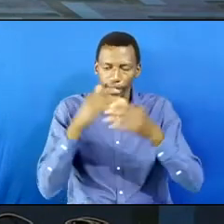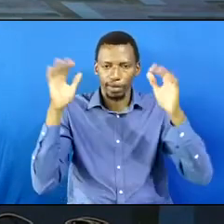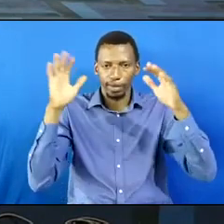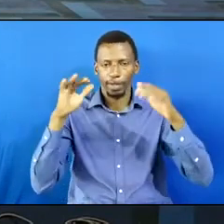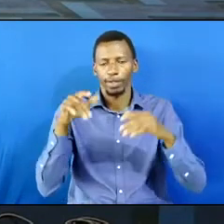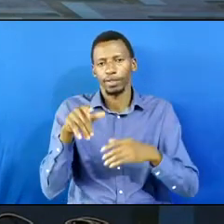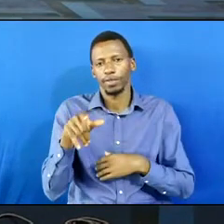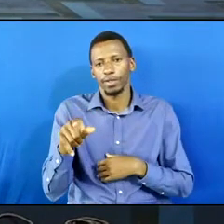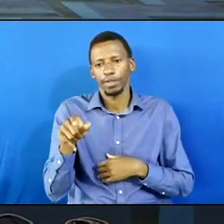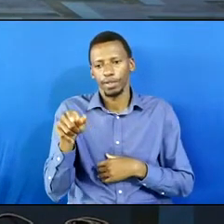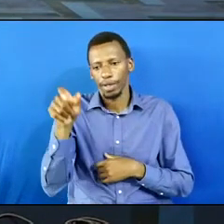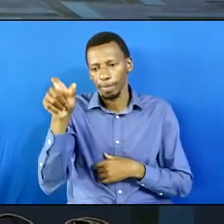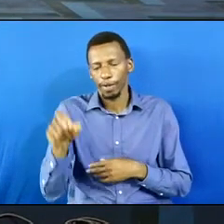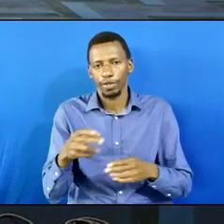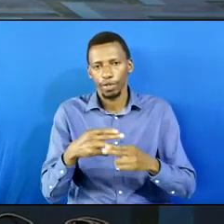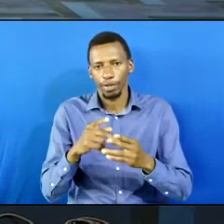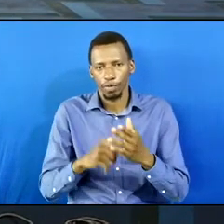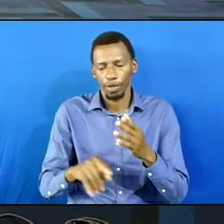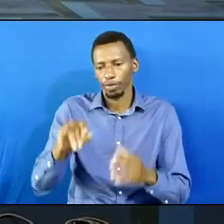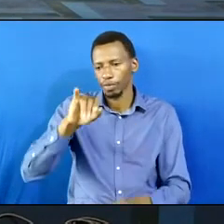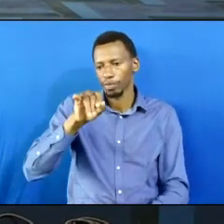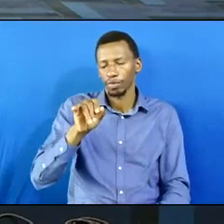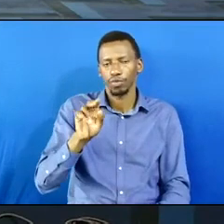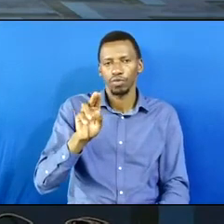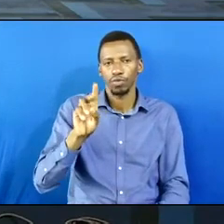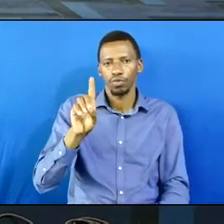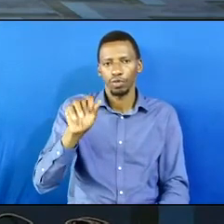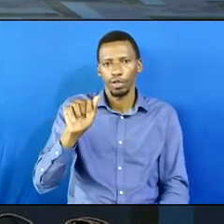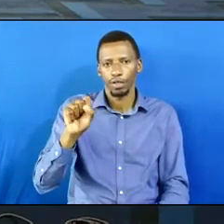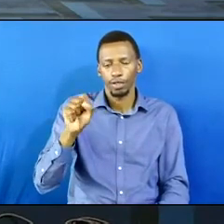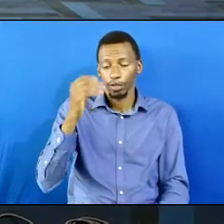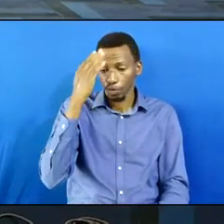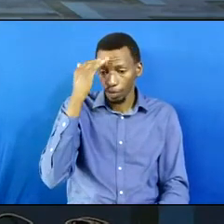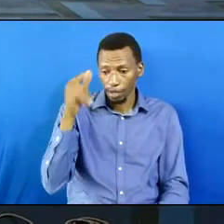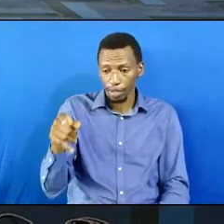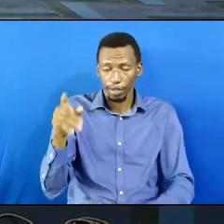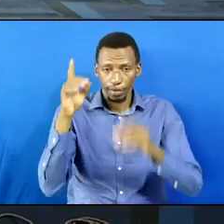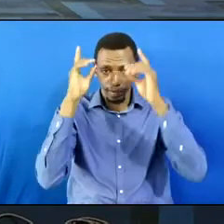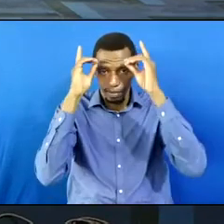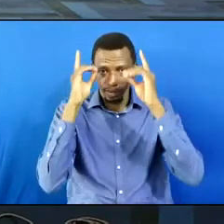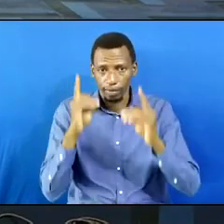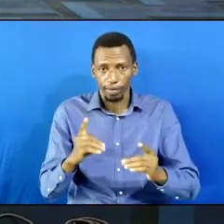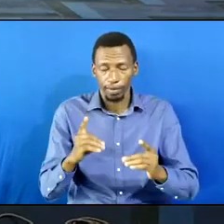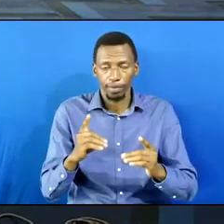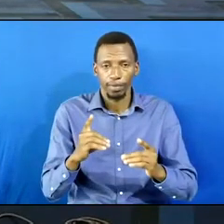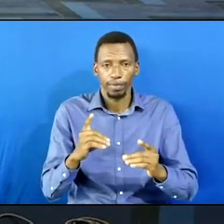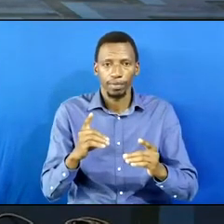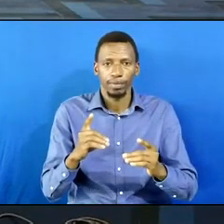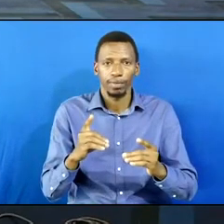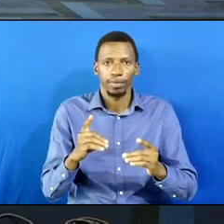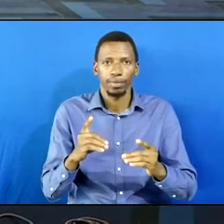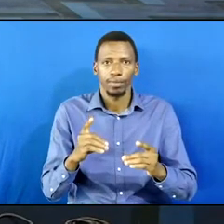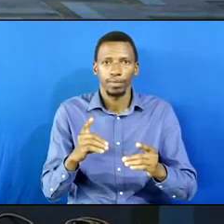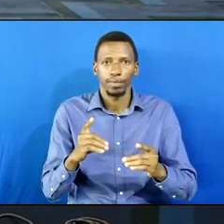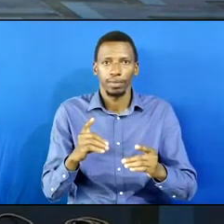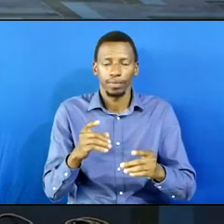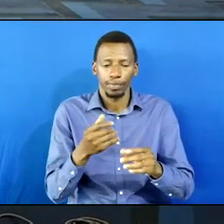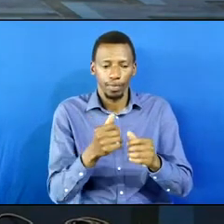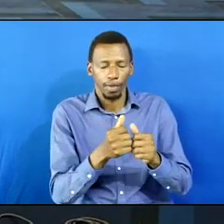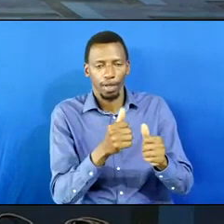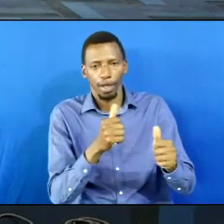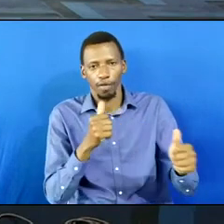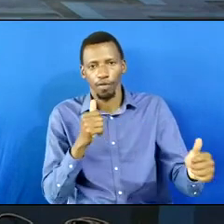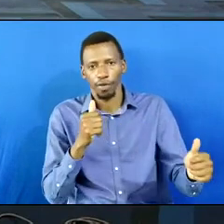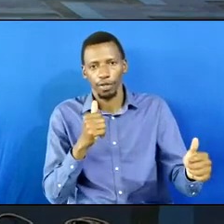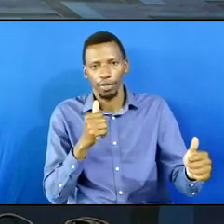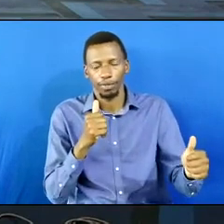this soul called Judas Iscariot, because he have decided to go away from the